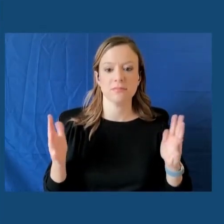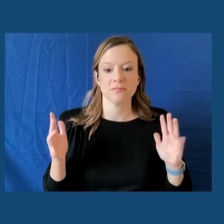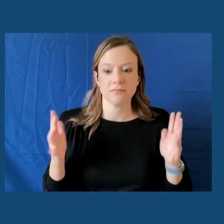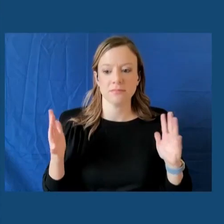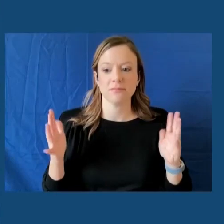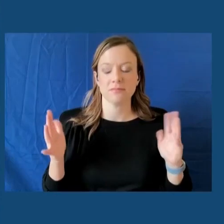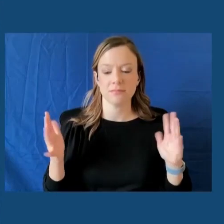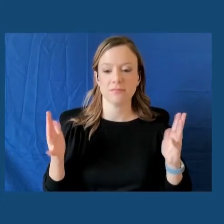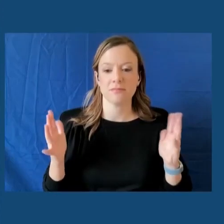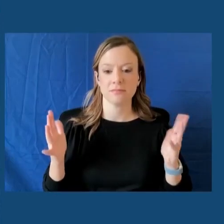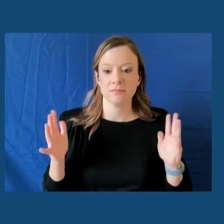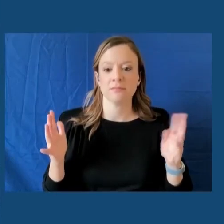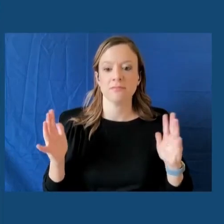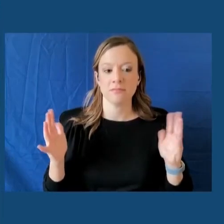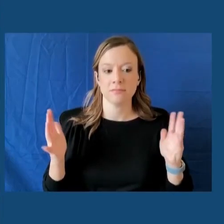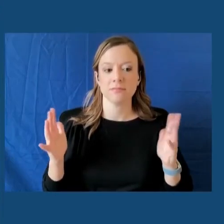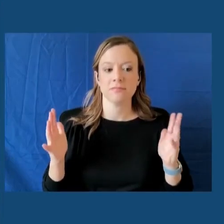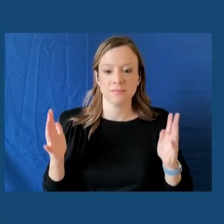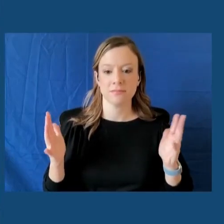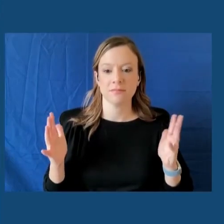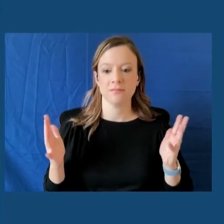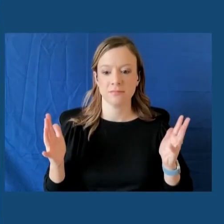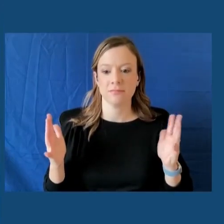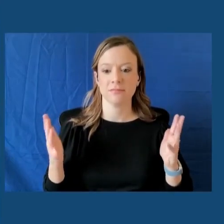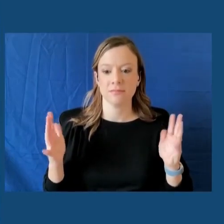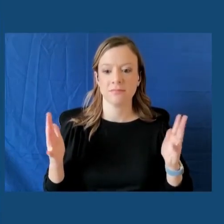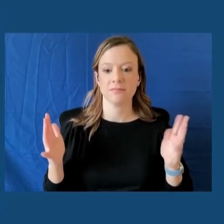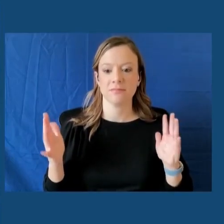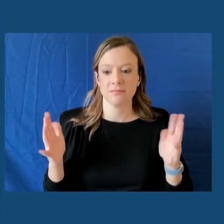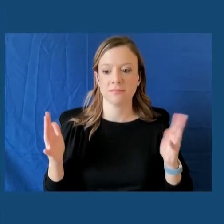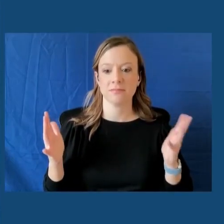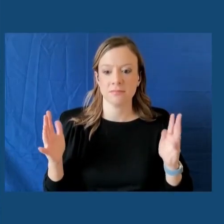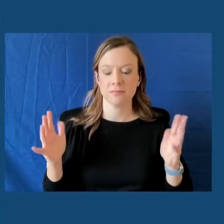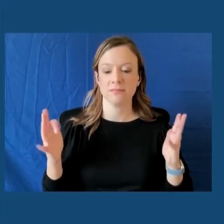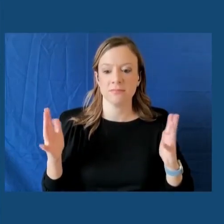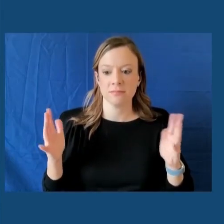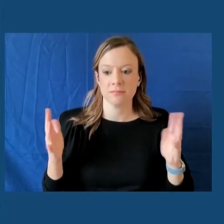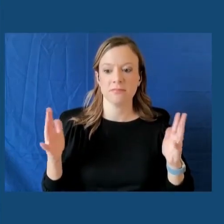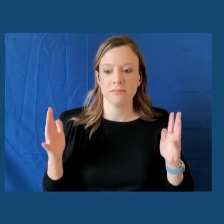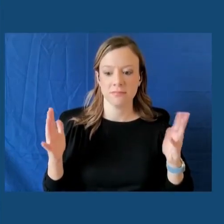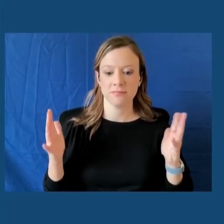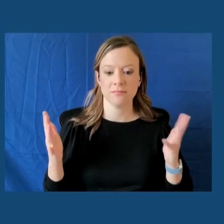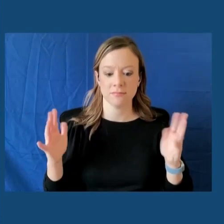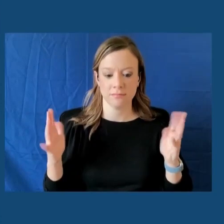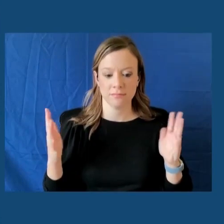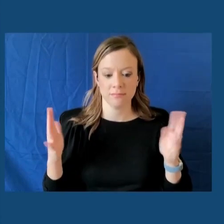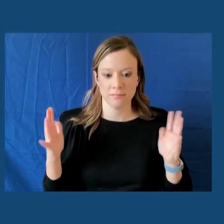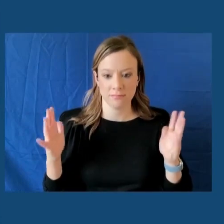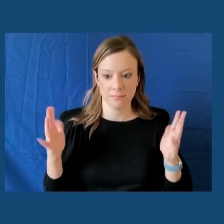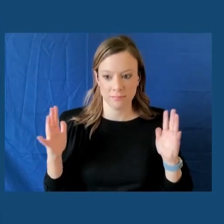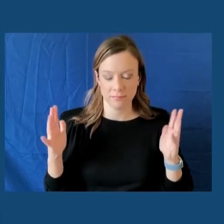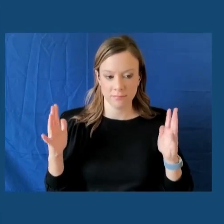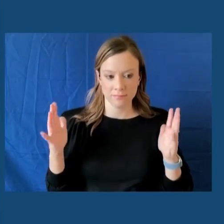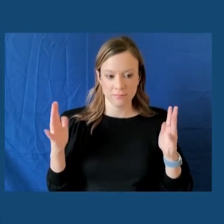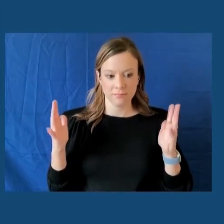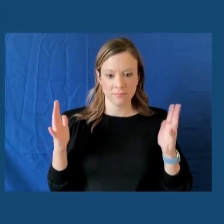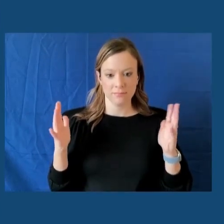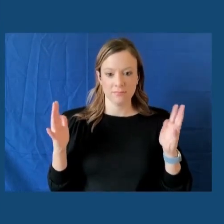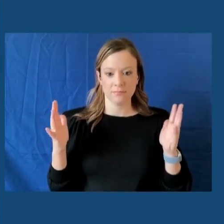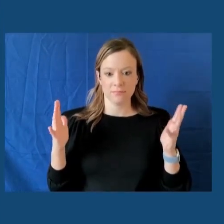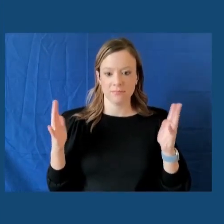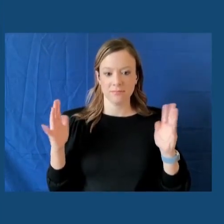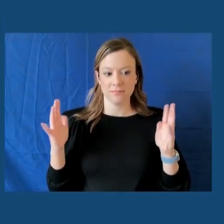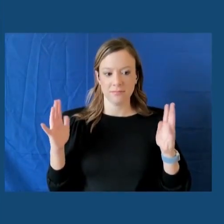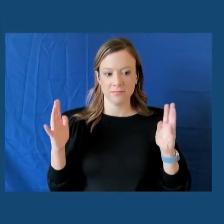walking into where the Assembly members seat. There is Tom O'Mara she just shook hands with, a Republican from the Southern Tier.